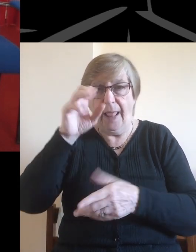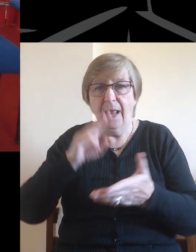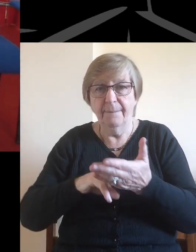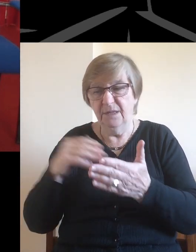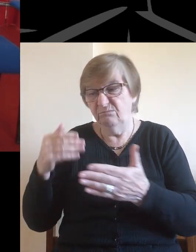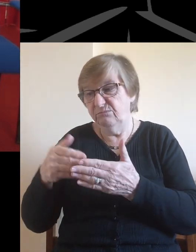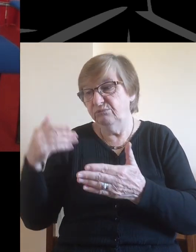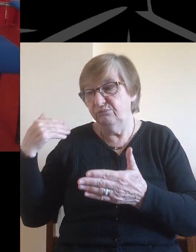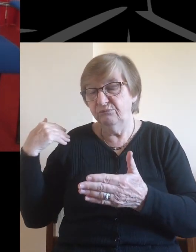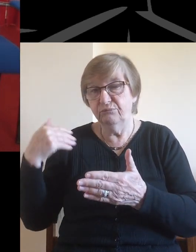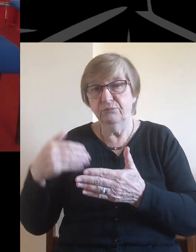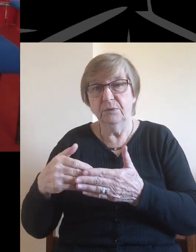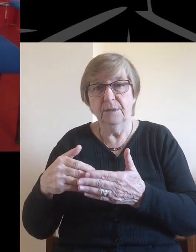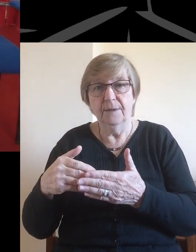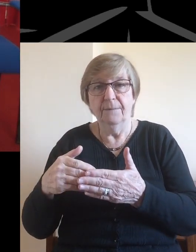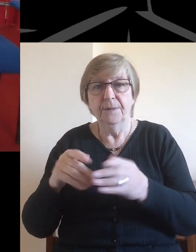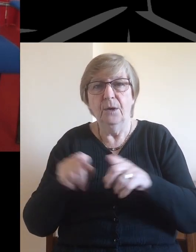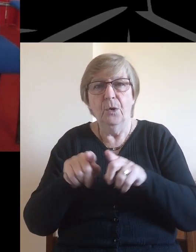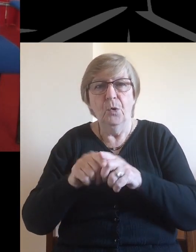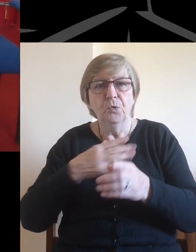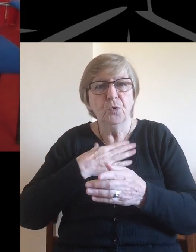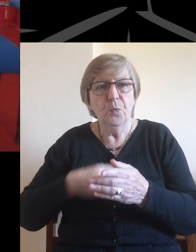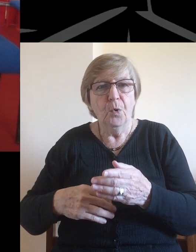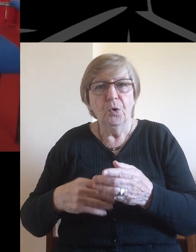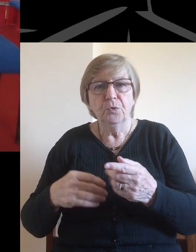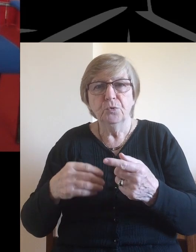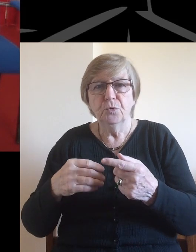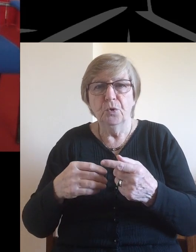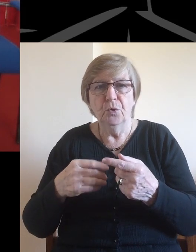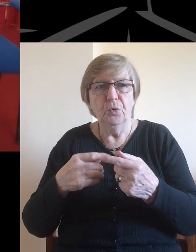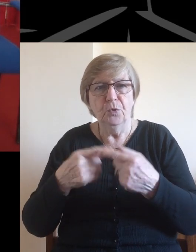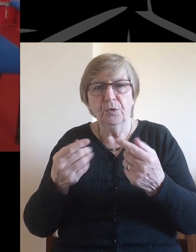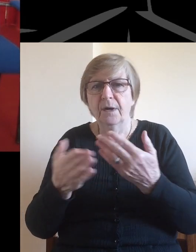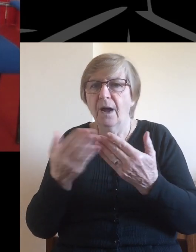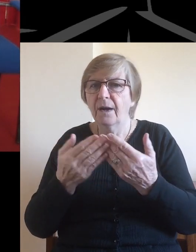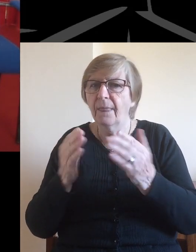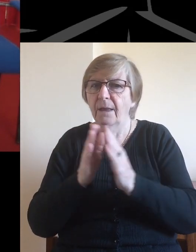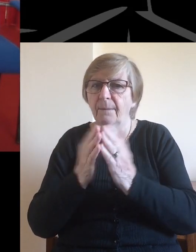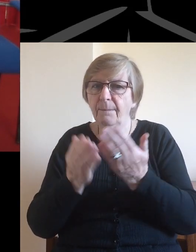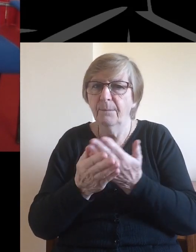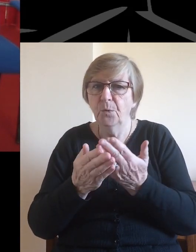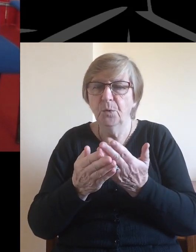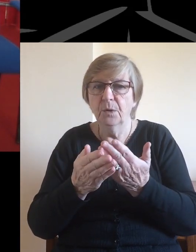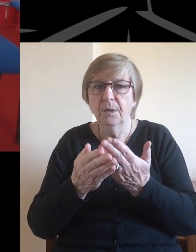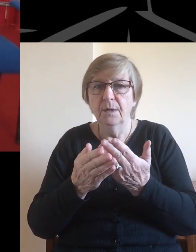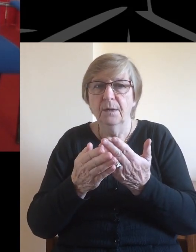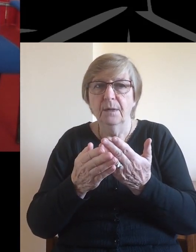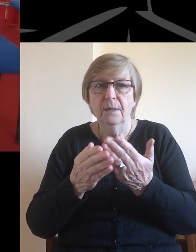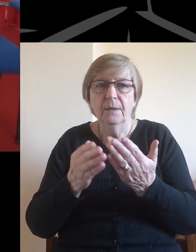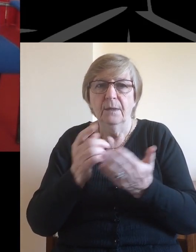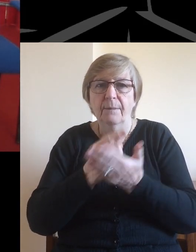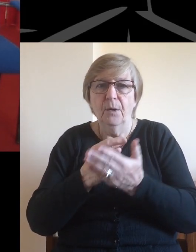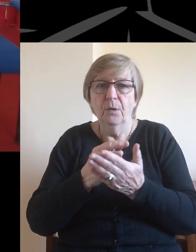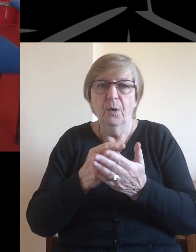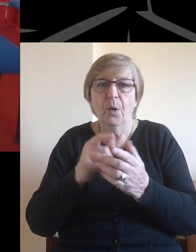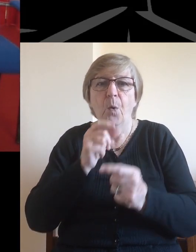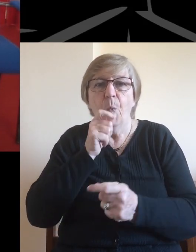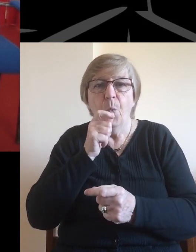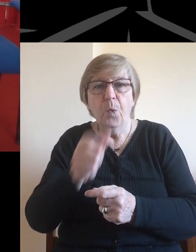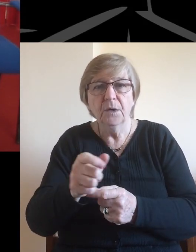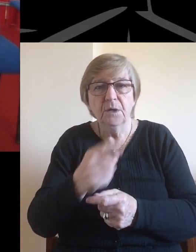now. And I also want to refer, I've not got the book with me, but to a series called Word